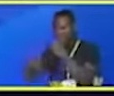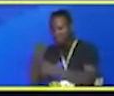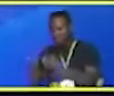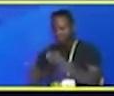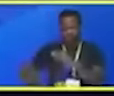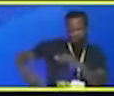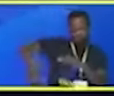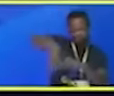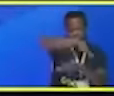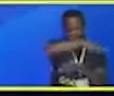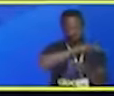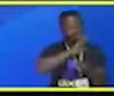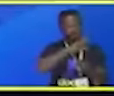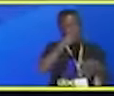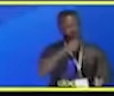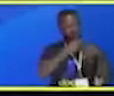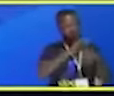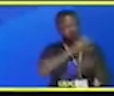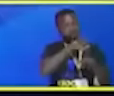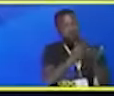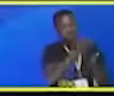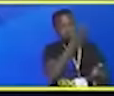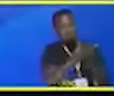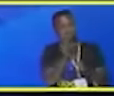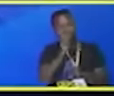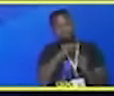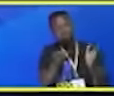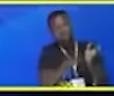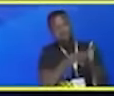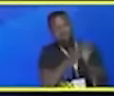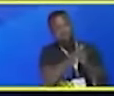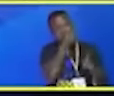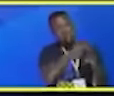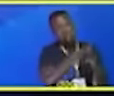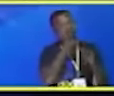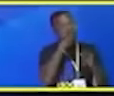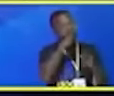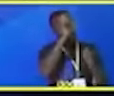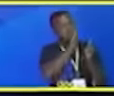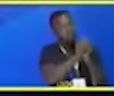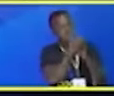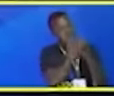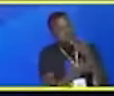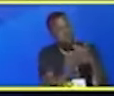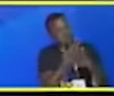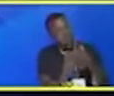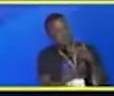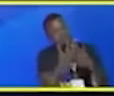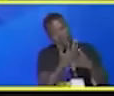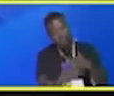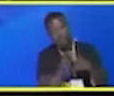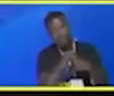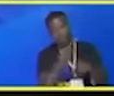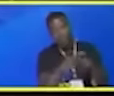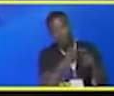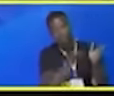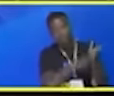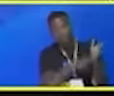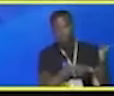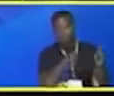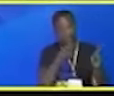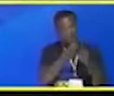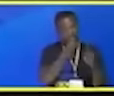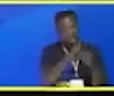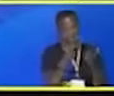every other thing she had achieved. And she was only left with one name, the woman with the issue of blood. Spent all